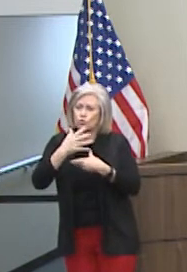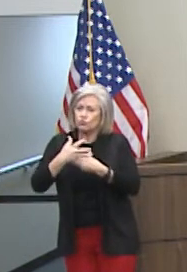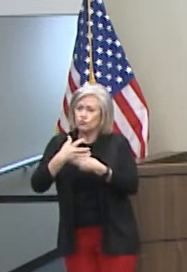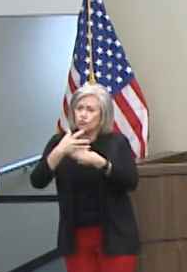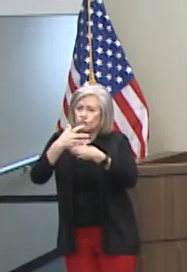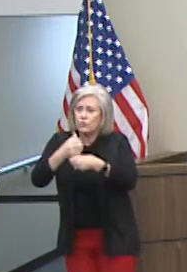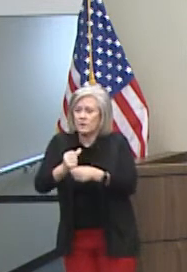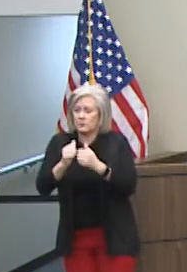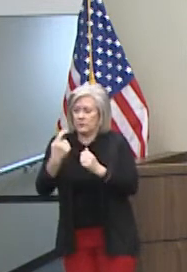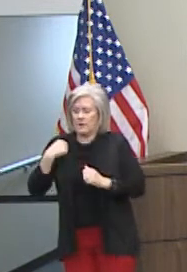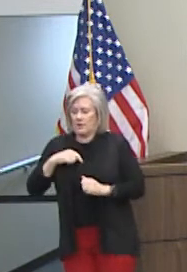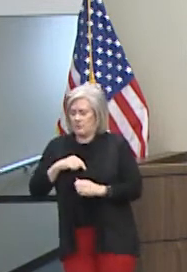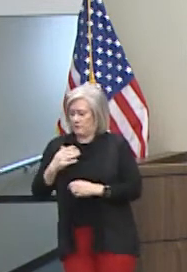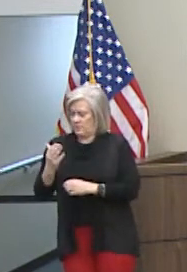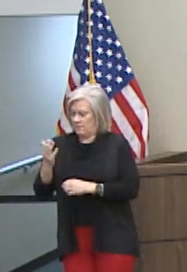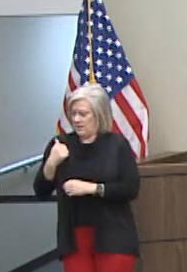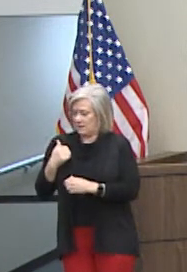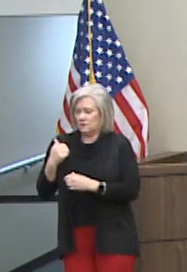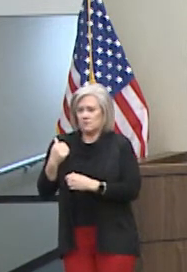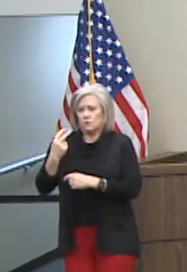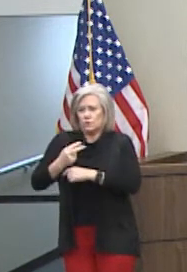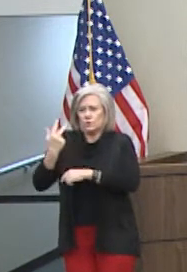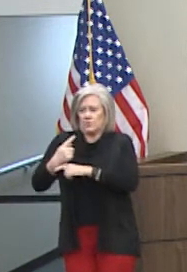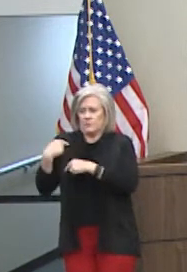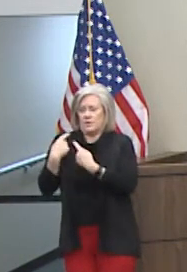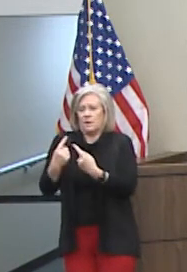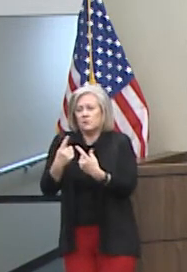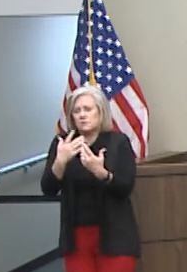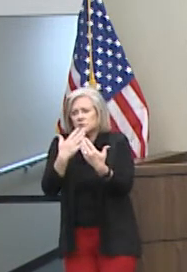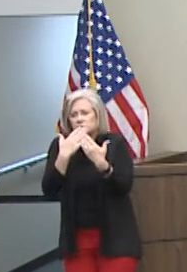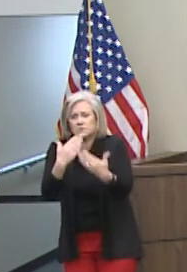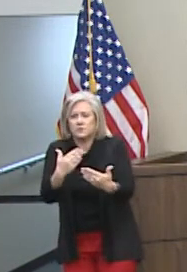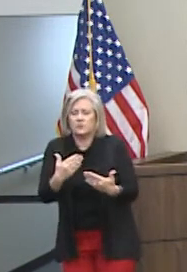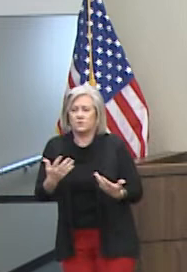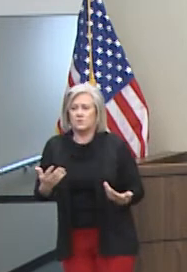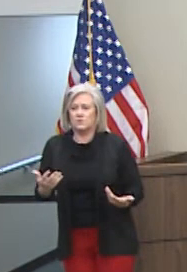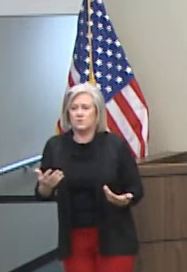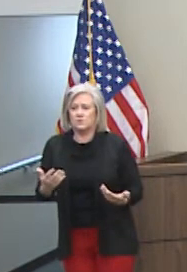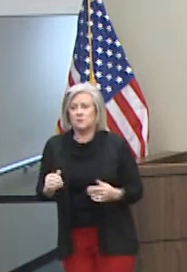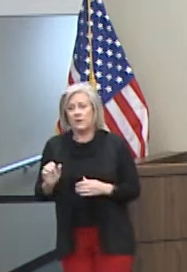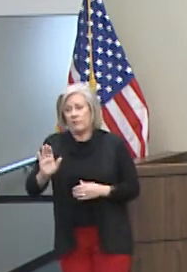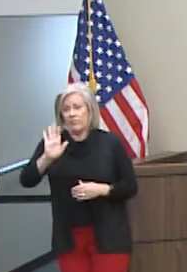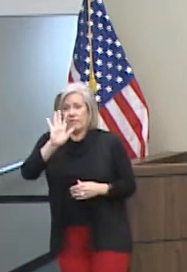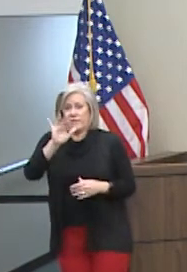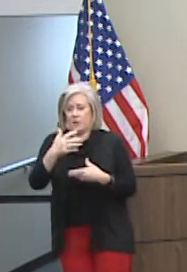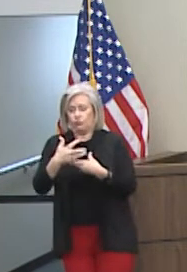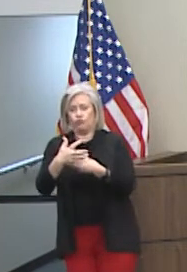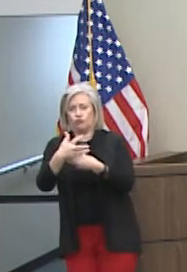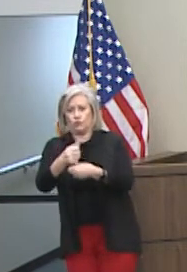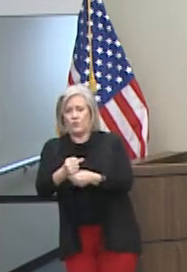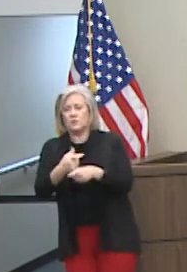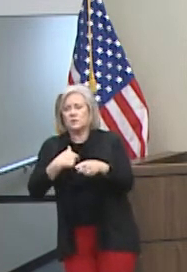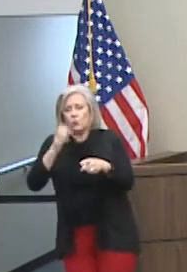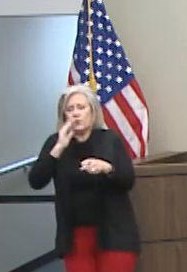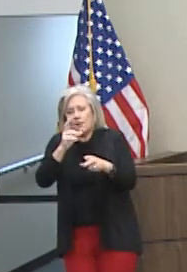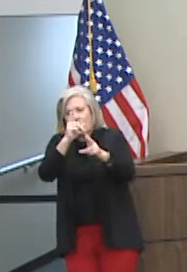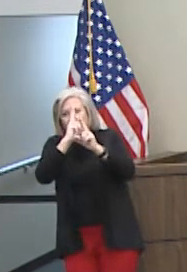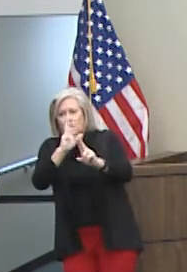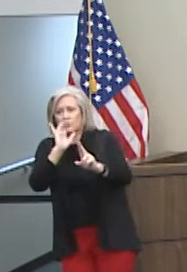days. And it is our intent to honor that trust and to work